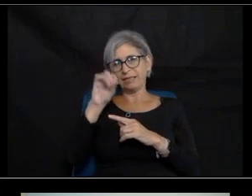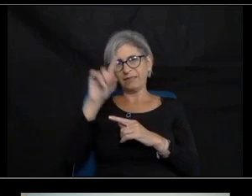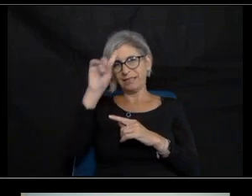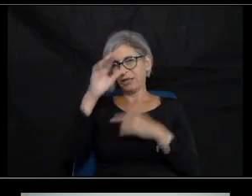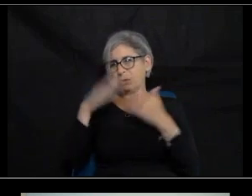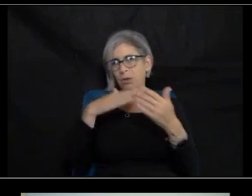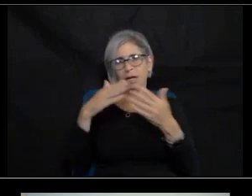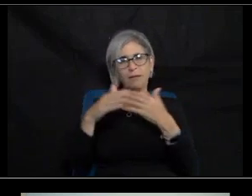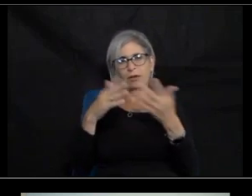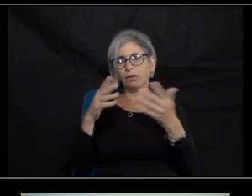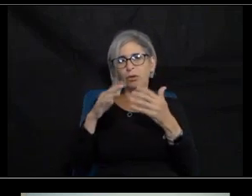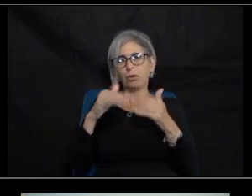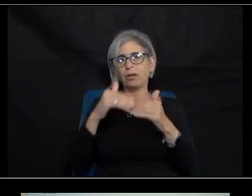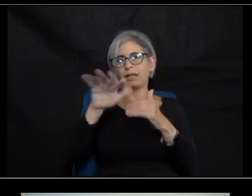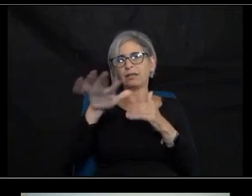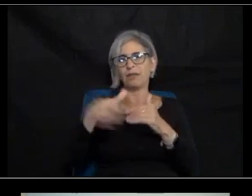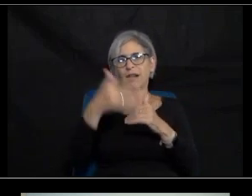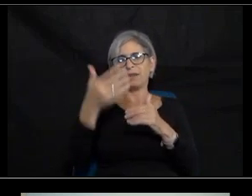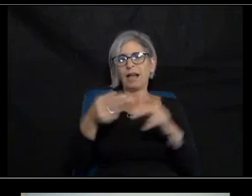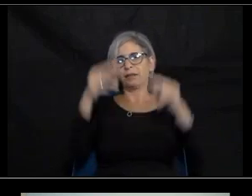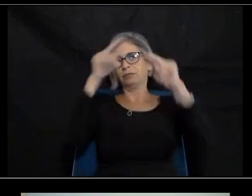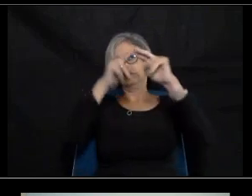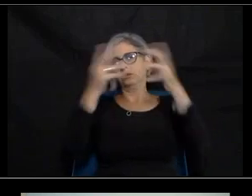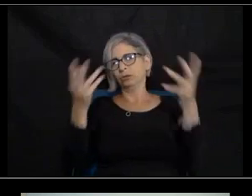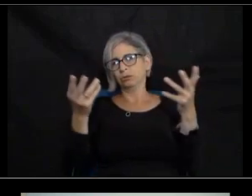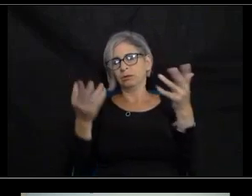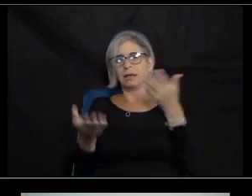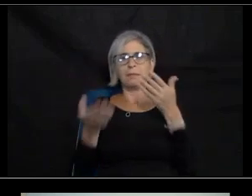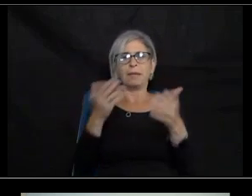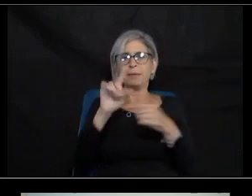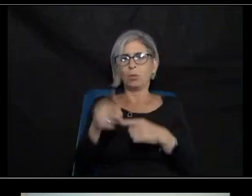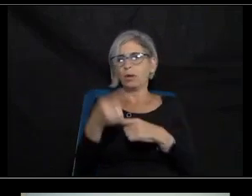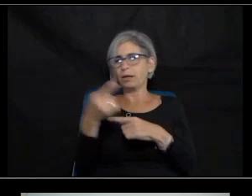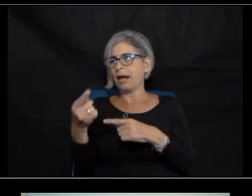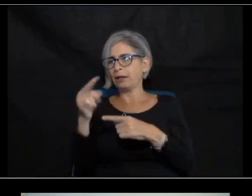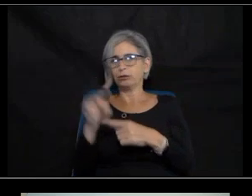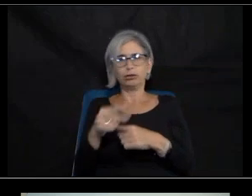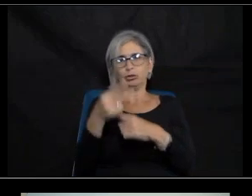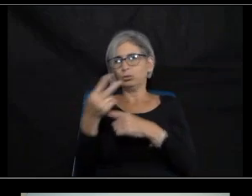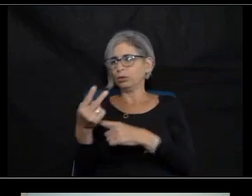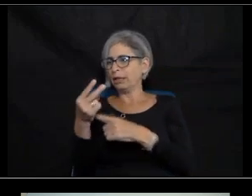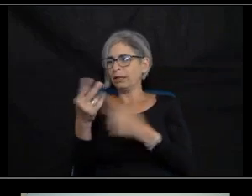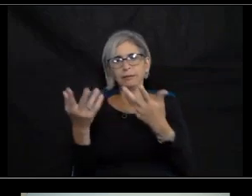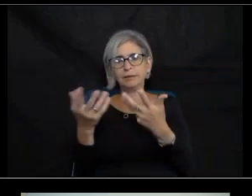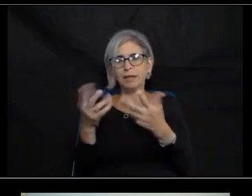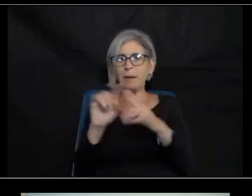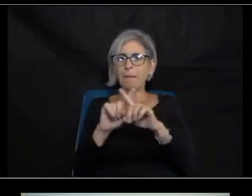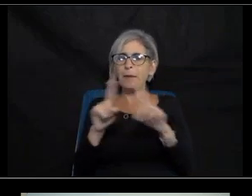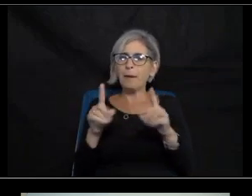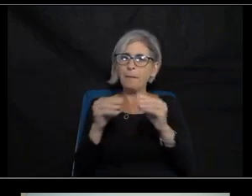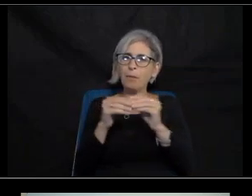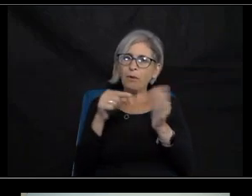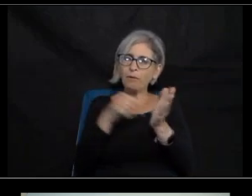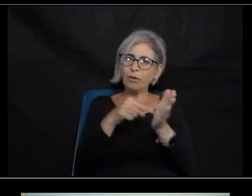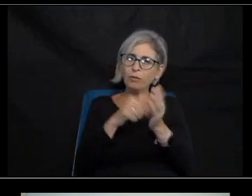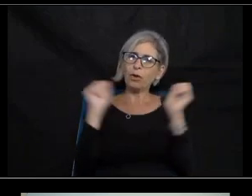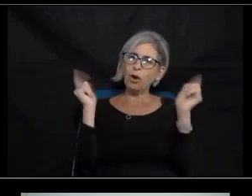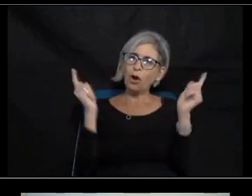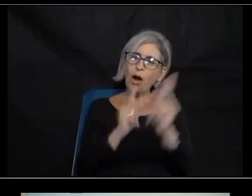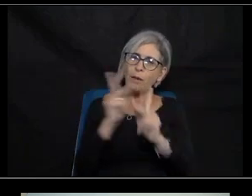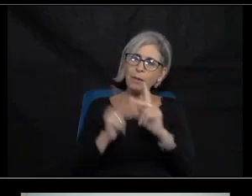or rounding up to the next $5 increment, because maybe it is only a dollar or two. But that would be much more affordable for all of